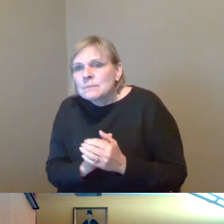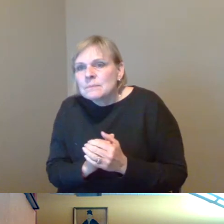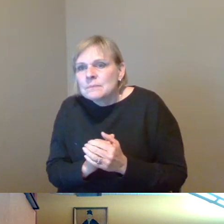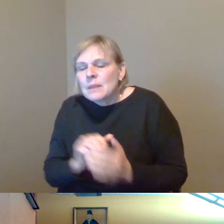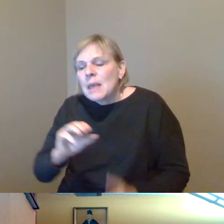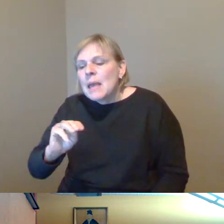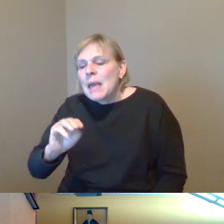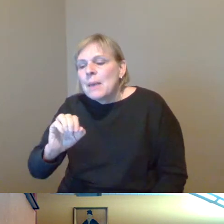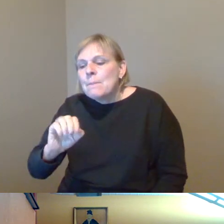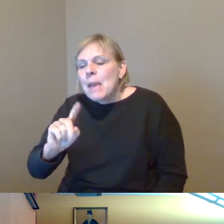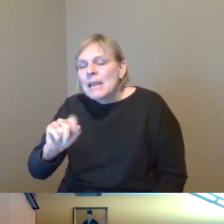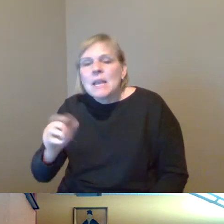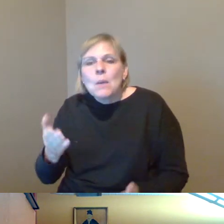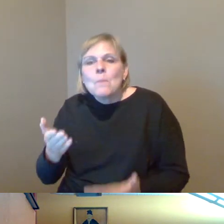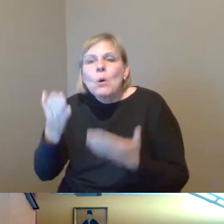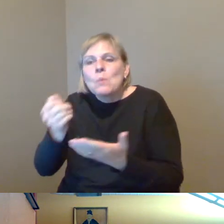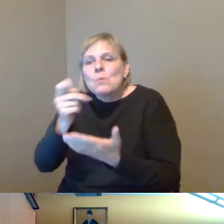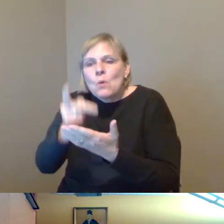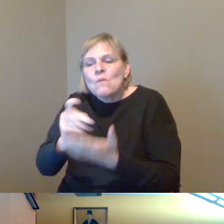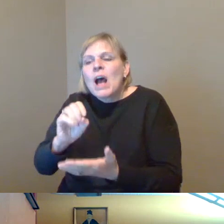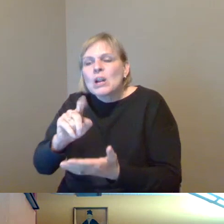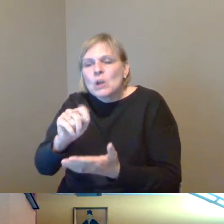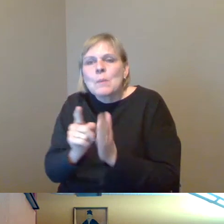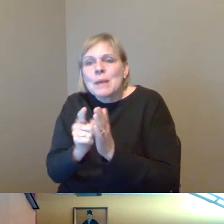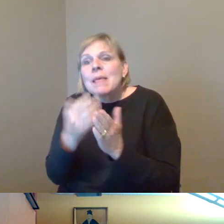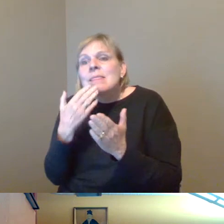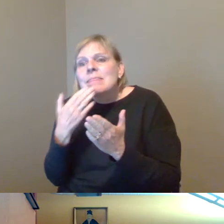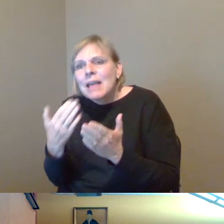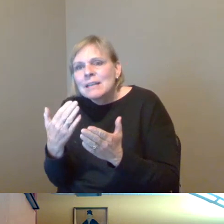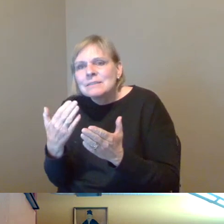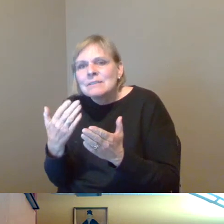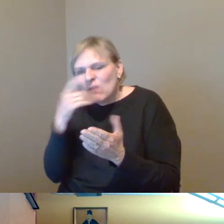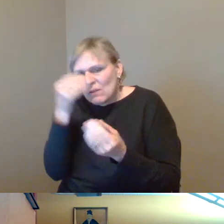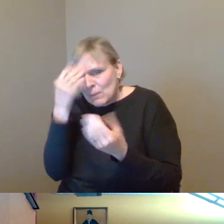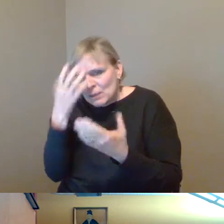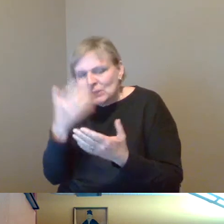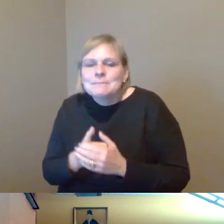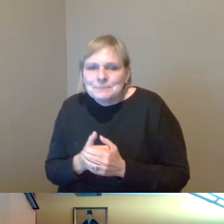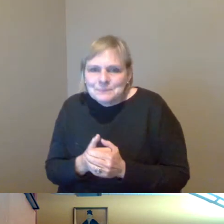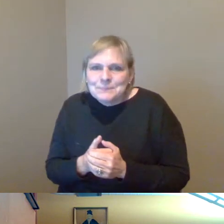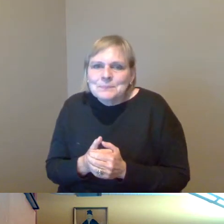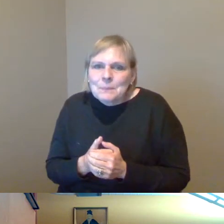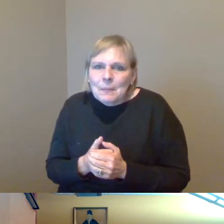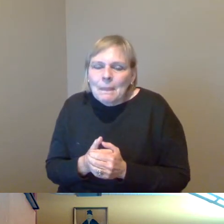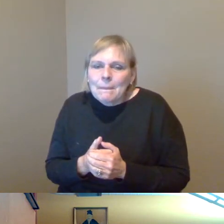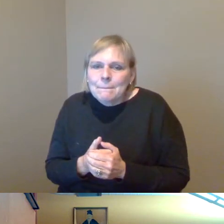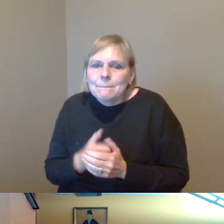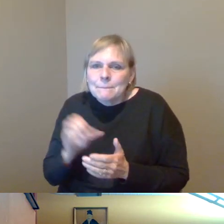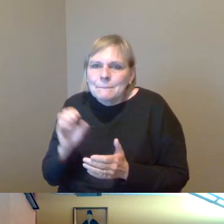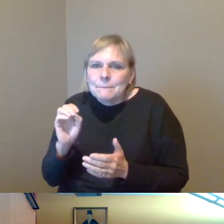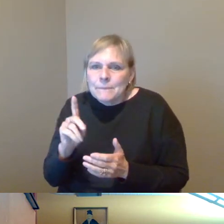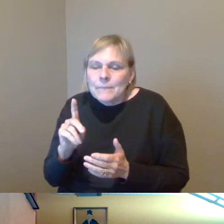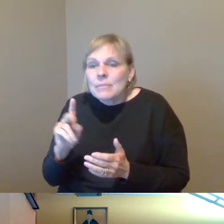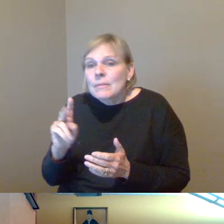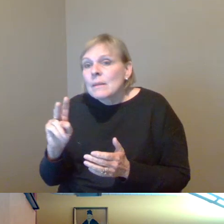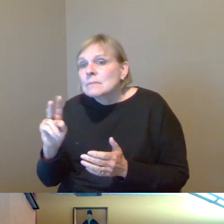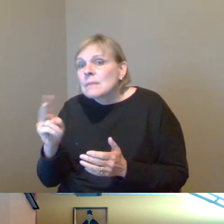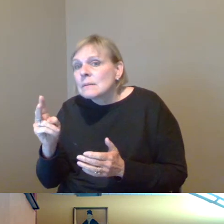This is Mandy. I'll move the motion to approve the October minutes. Thanks for including the information. Okay. Is there a